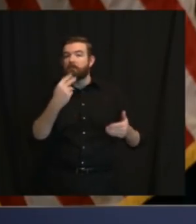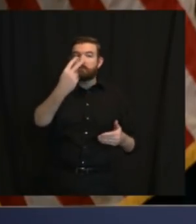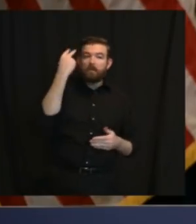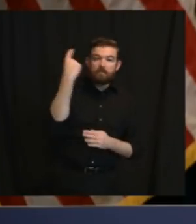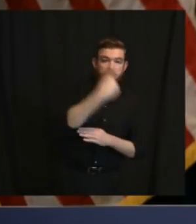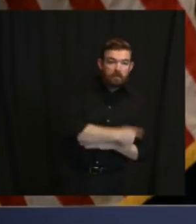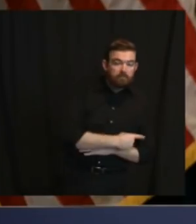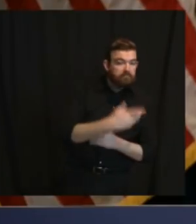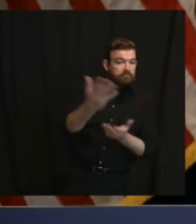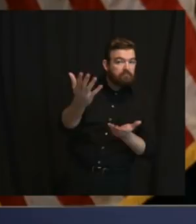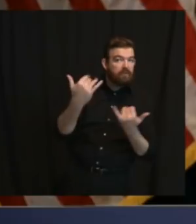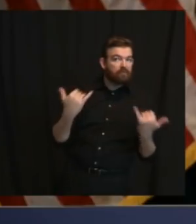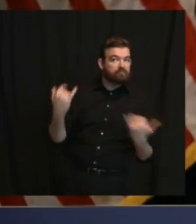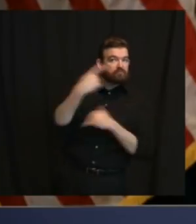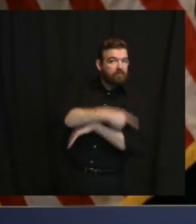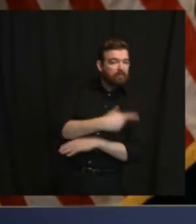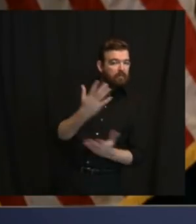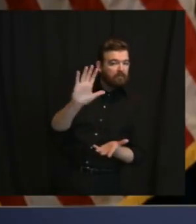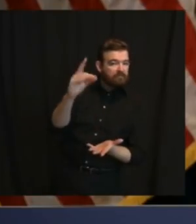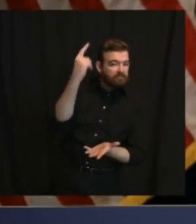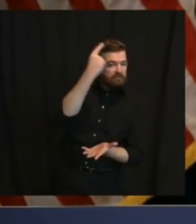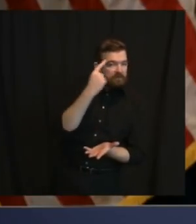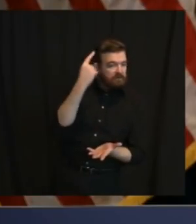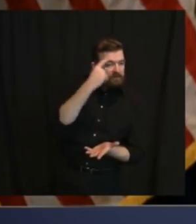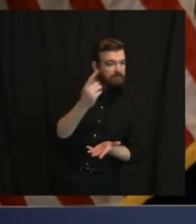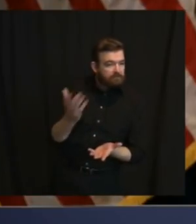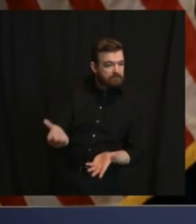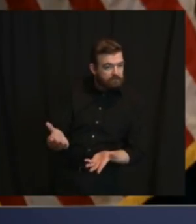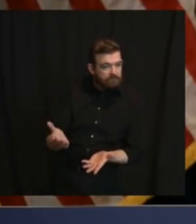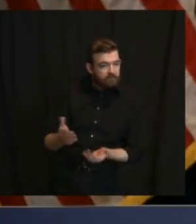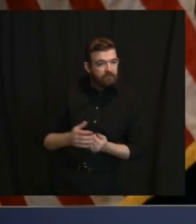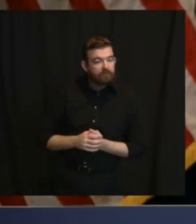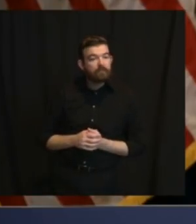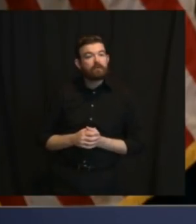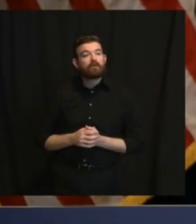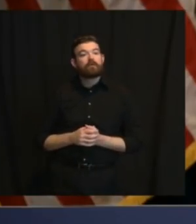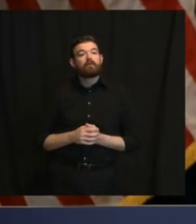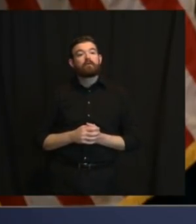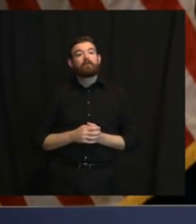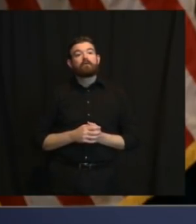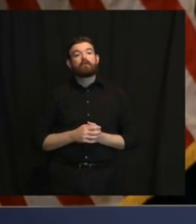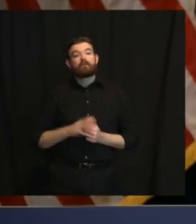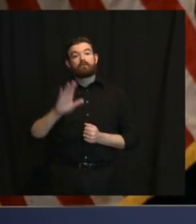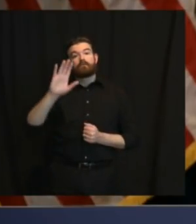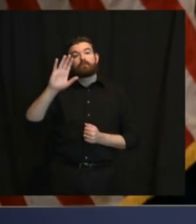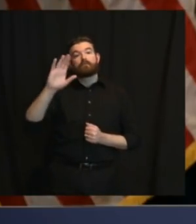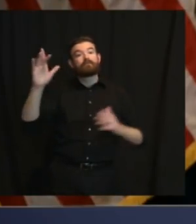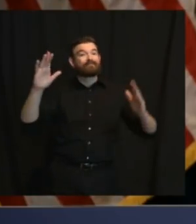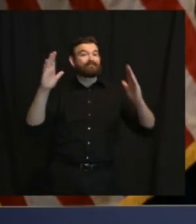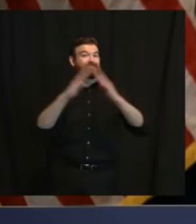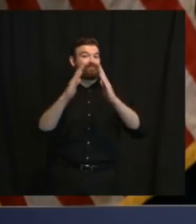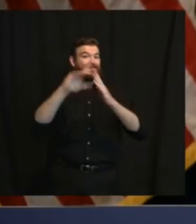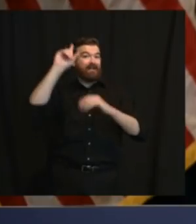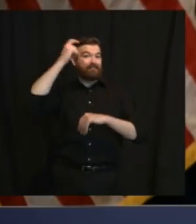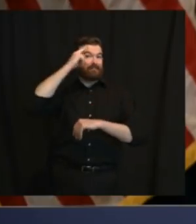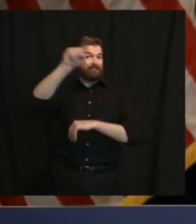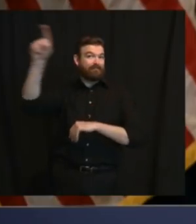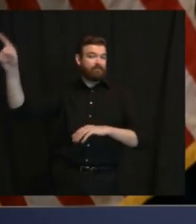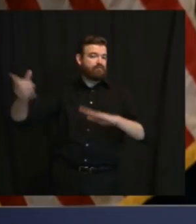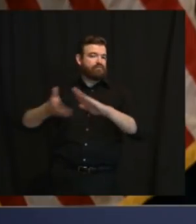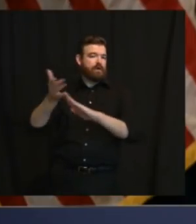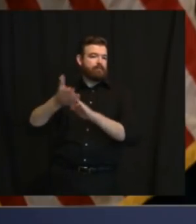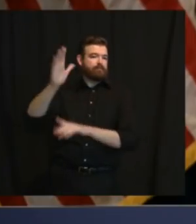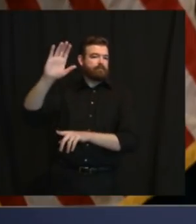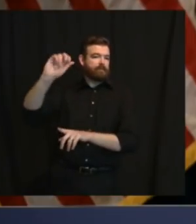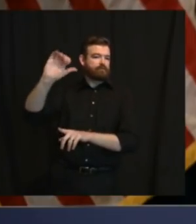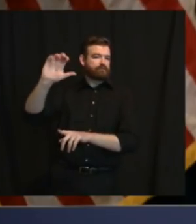how I know the beaches are run by the municipal government. How does that square with the EO that says the state order is the